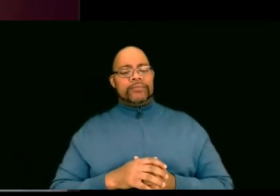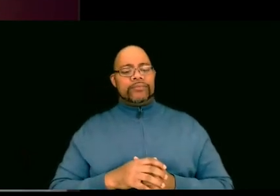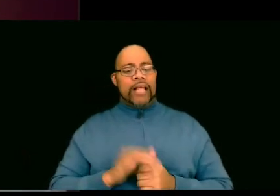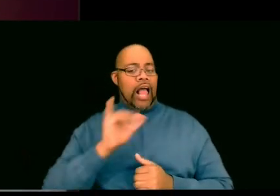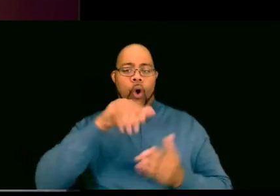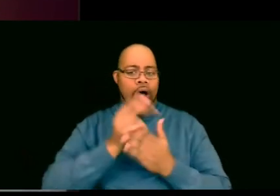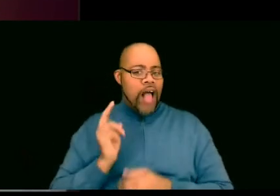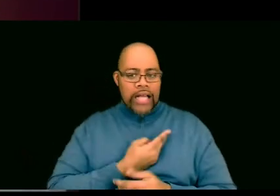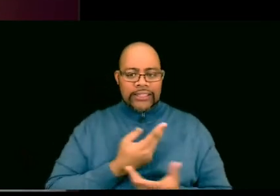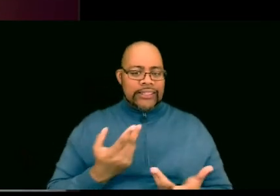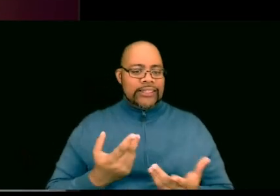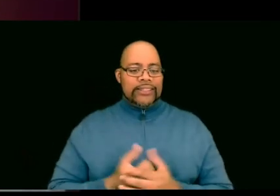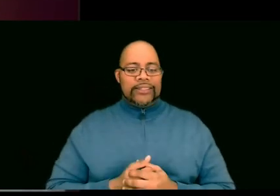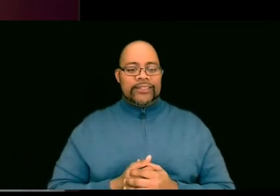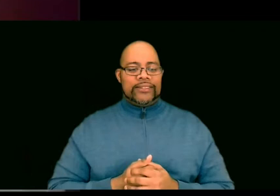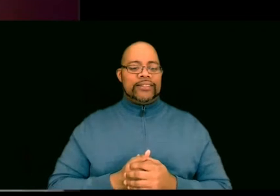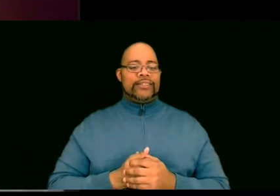like all of us,